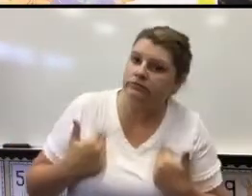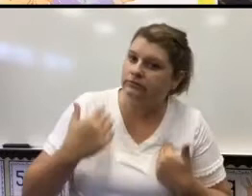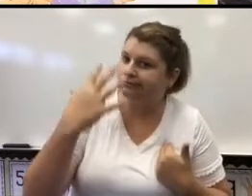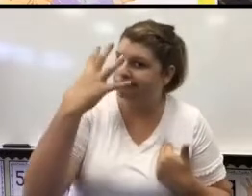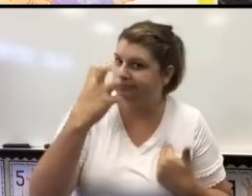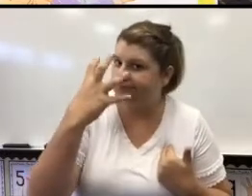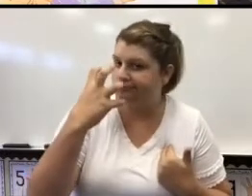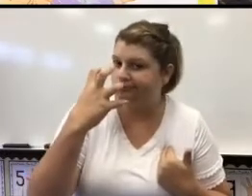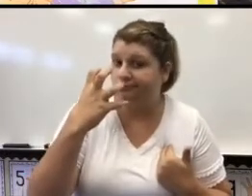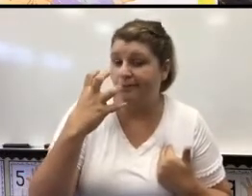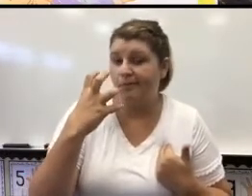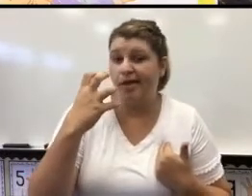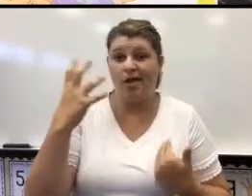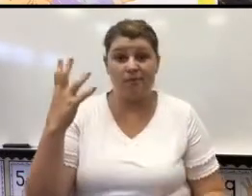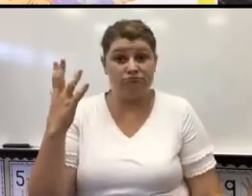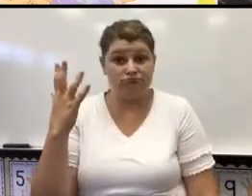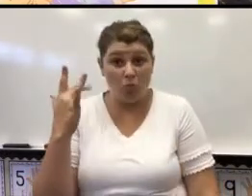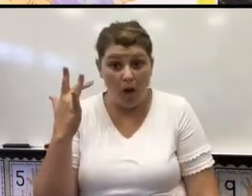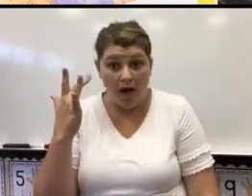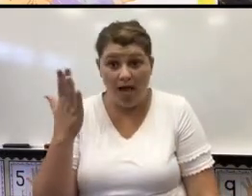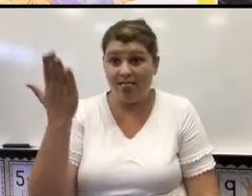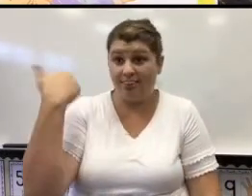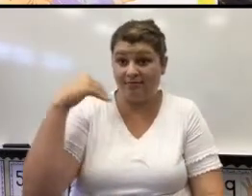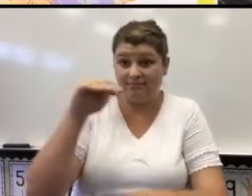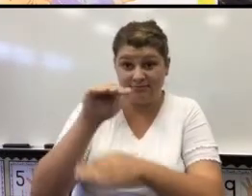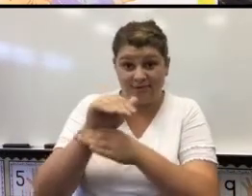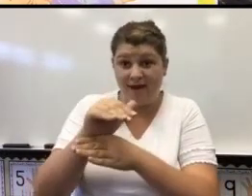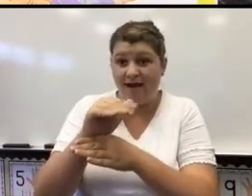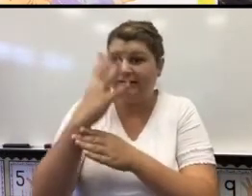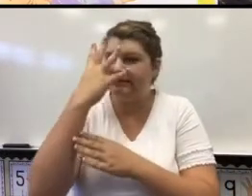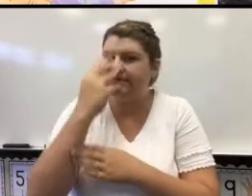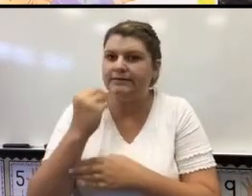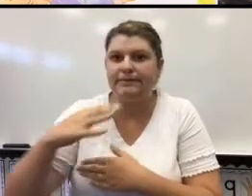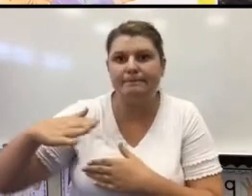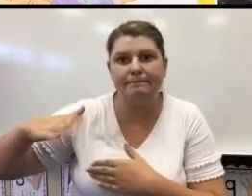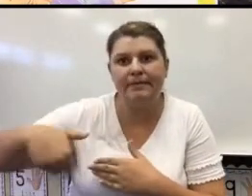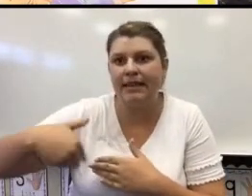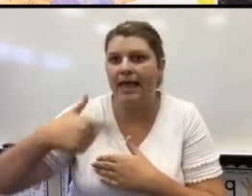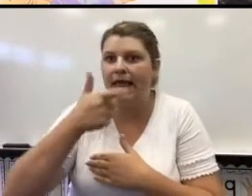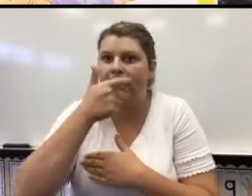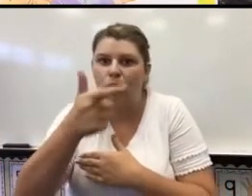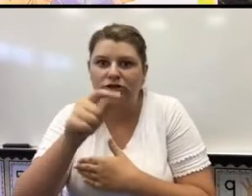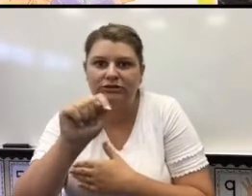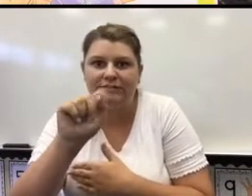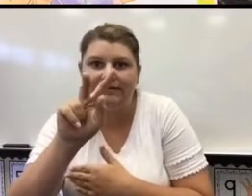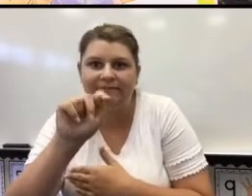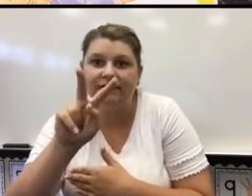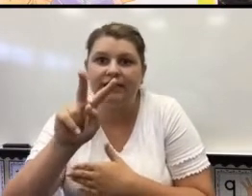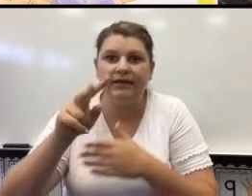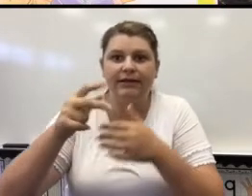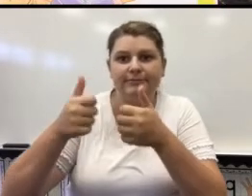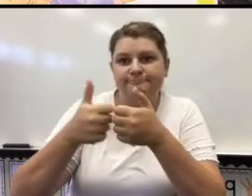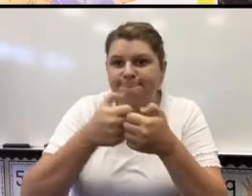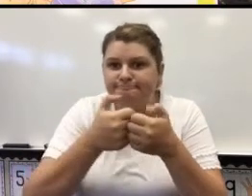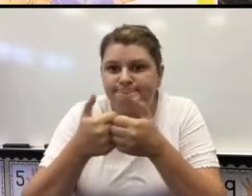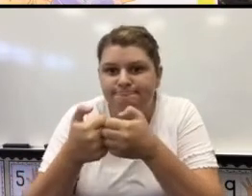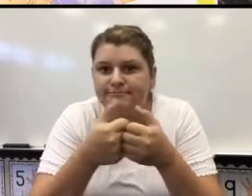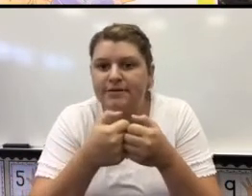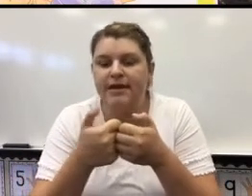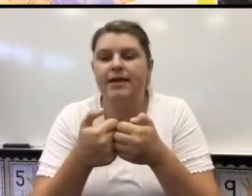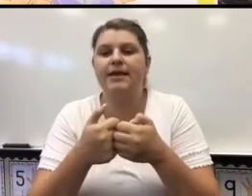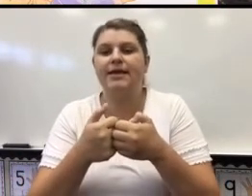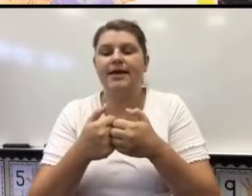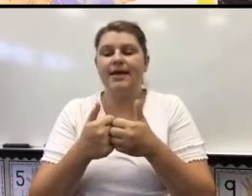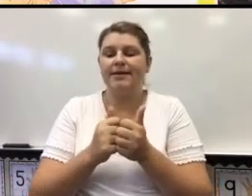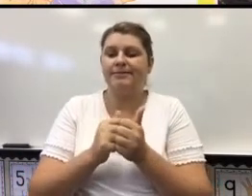tired and grumpy as usual. He got hooked on video games. He had watched too much television last